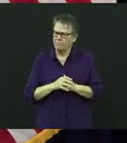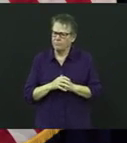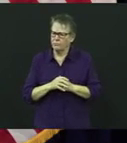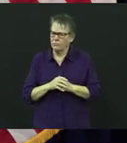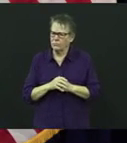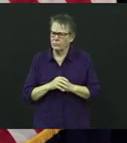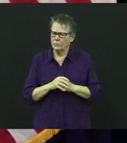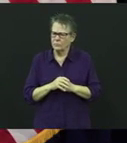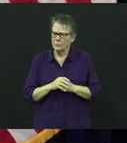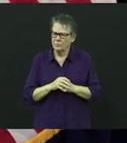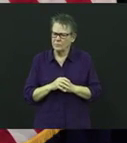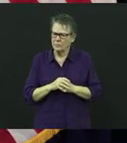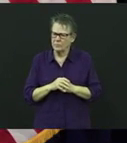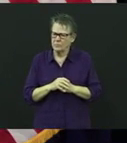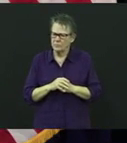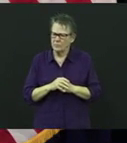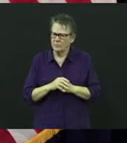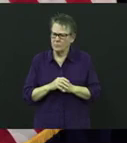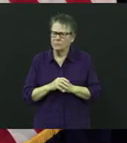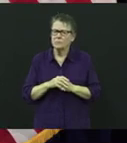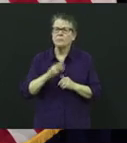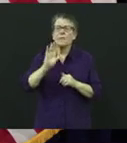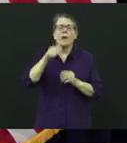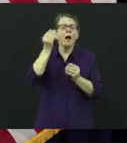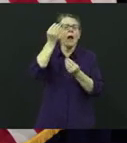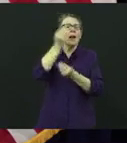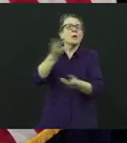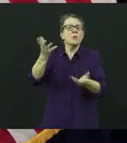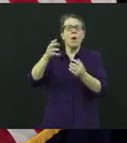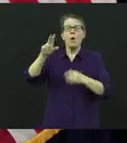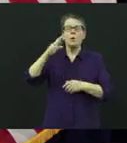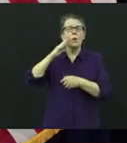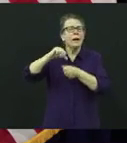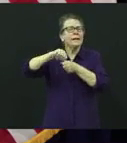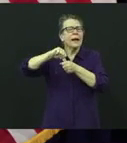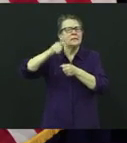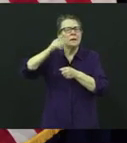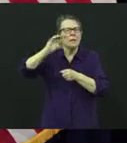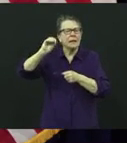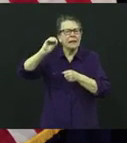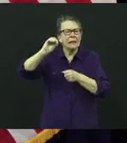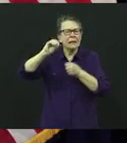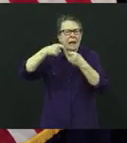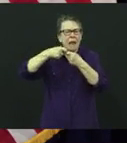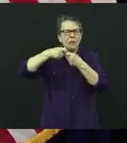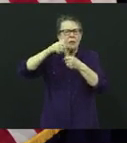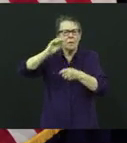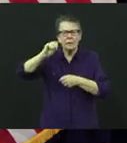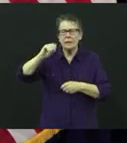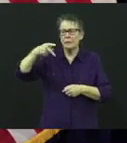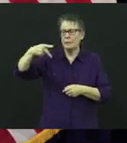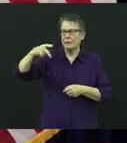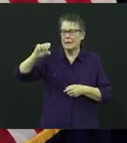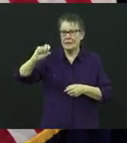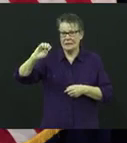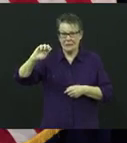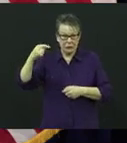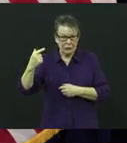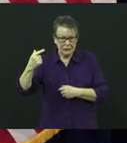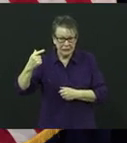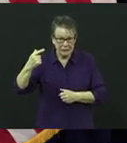50,000 N95 masks. I thank President and CEO Ralph Izzo and his whole team and the entire